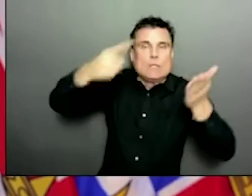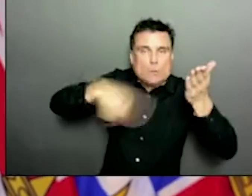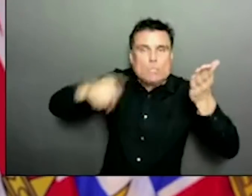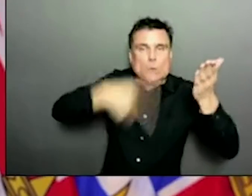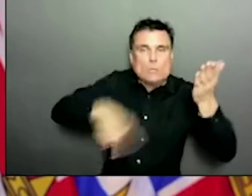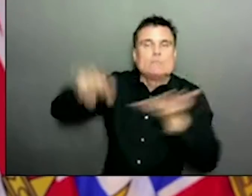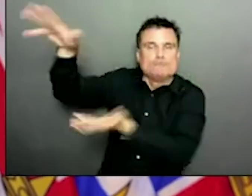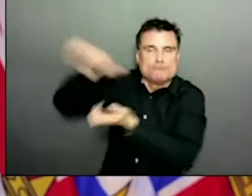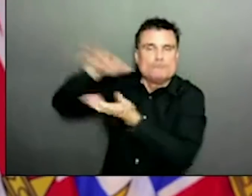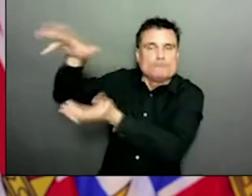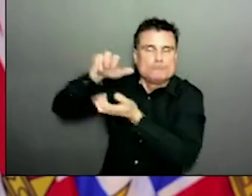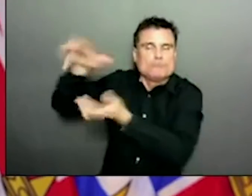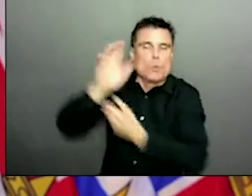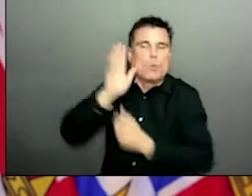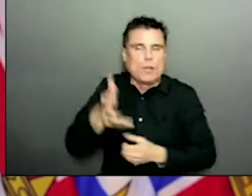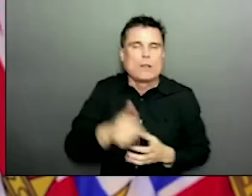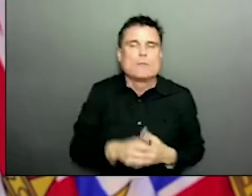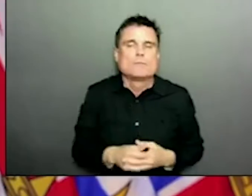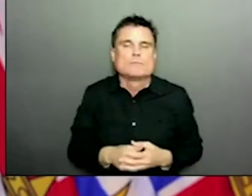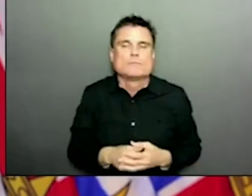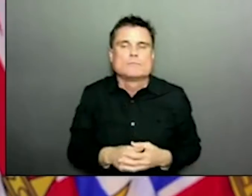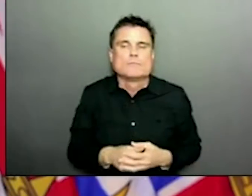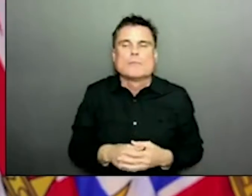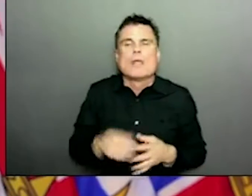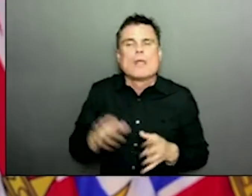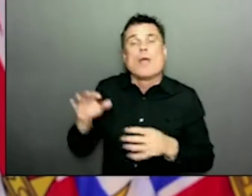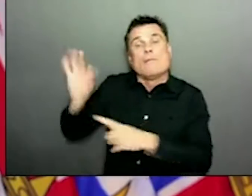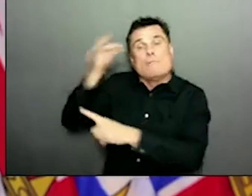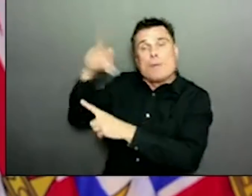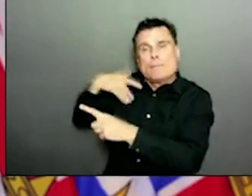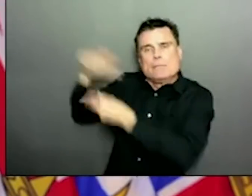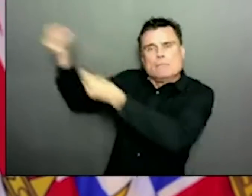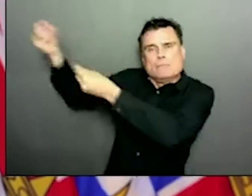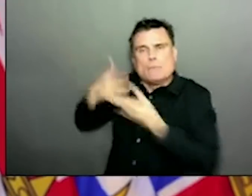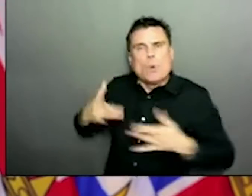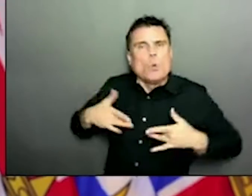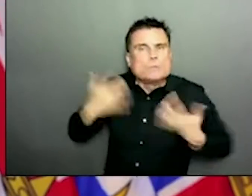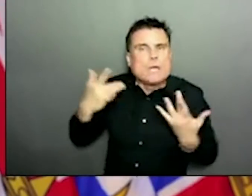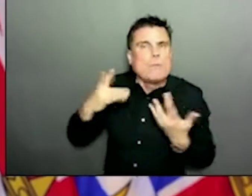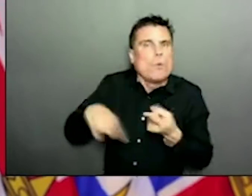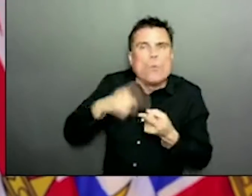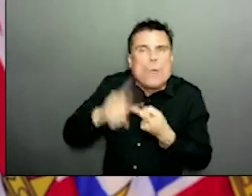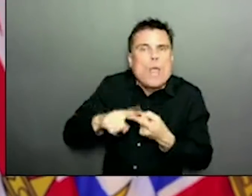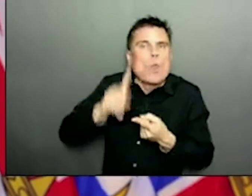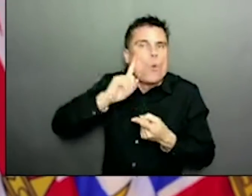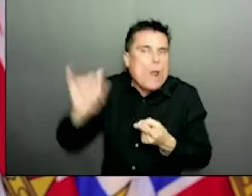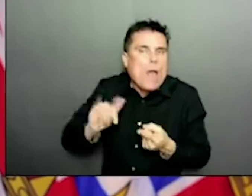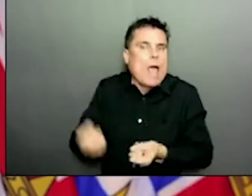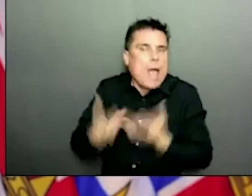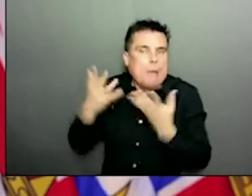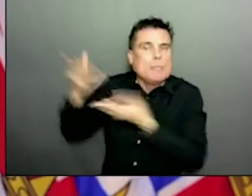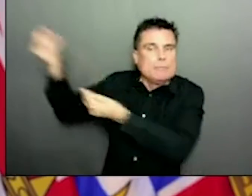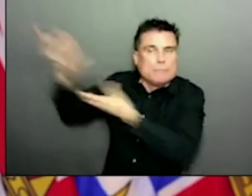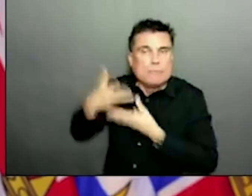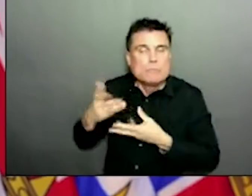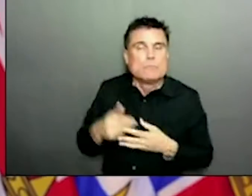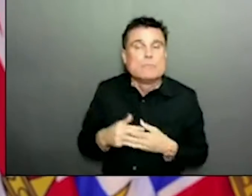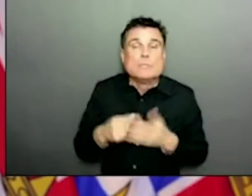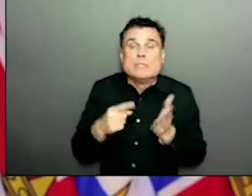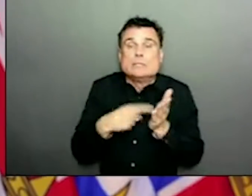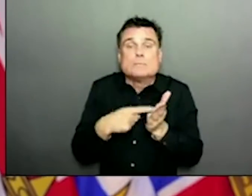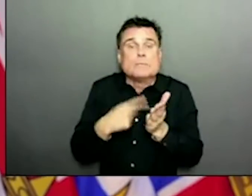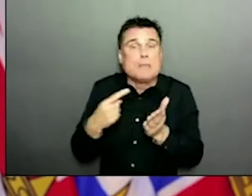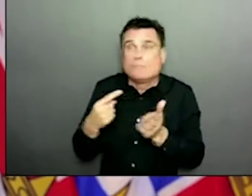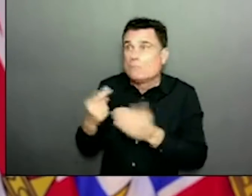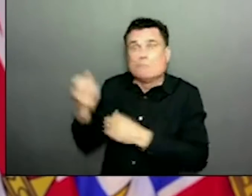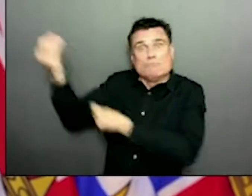updates about amount of vaccine and when it will be received, sometimes multiple times a day. But we do expect and are